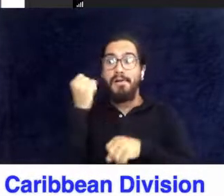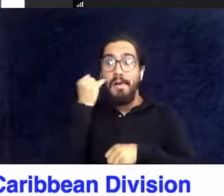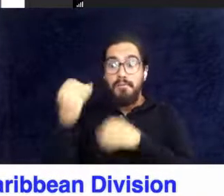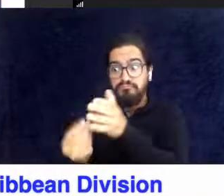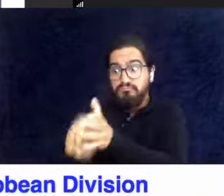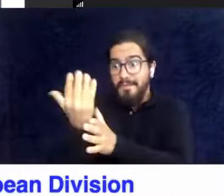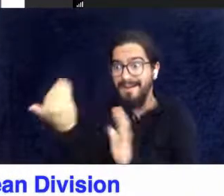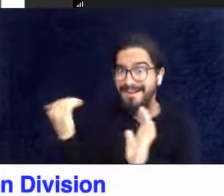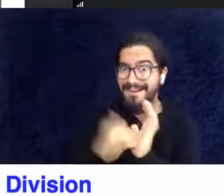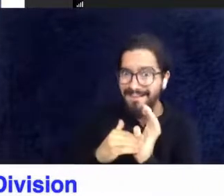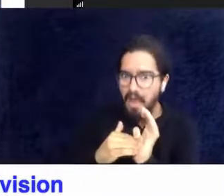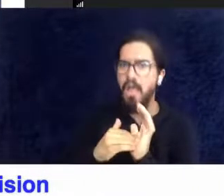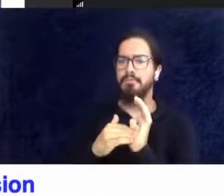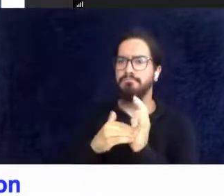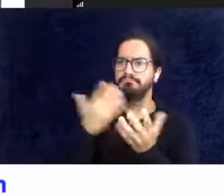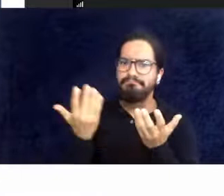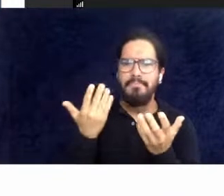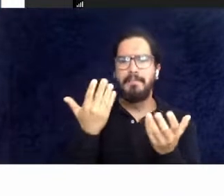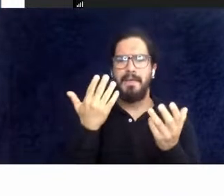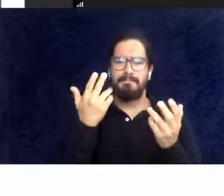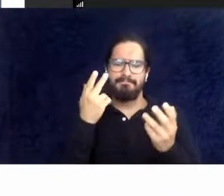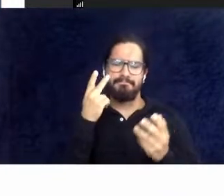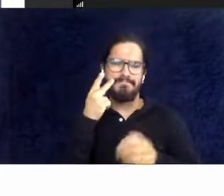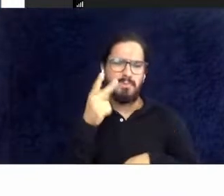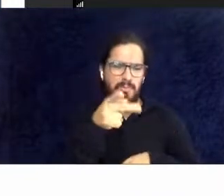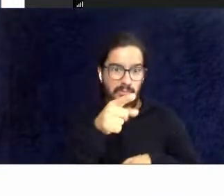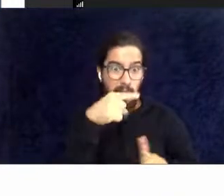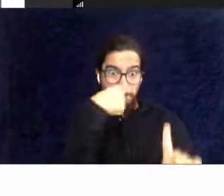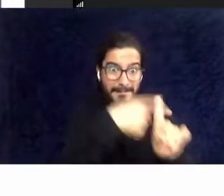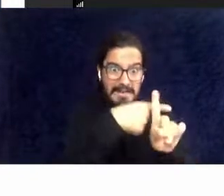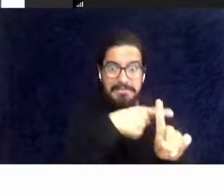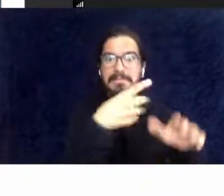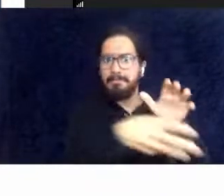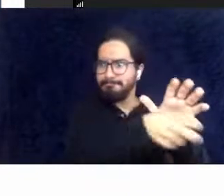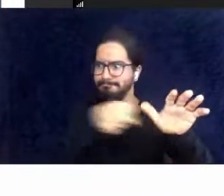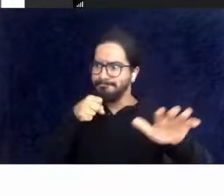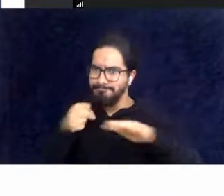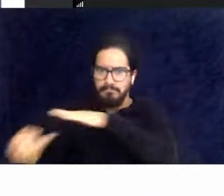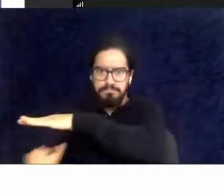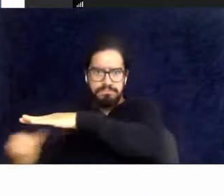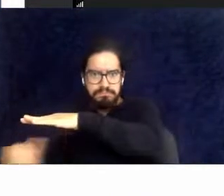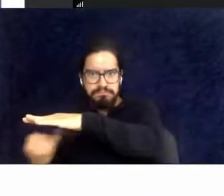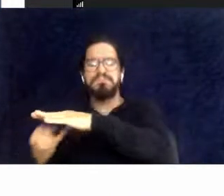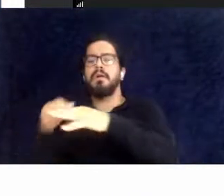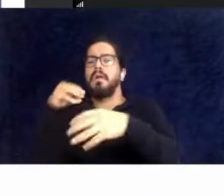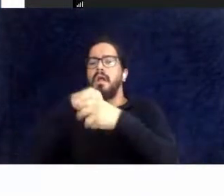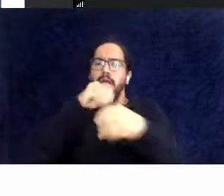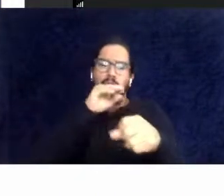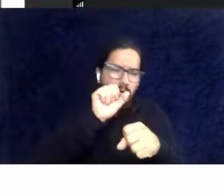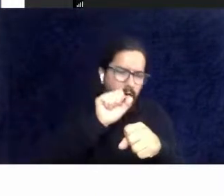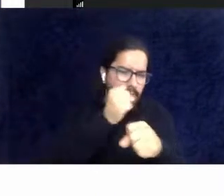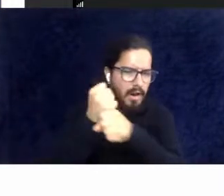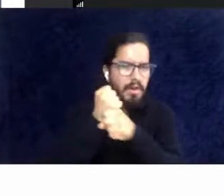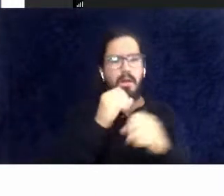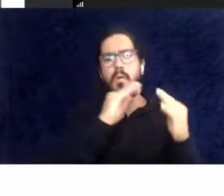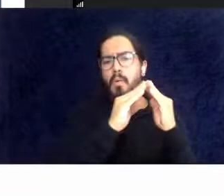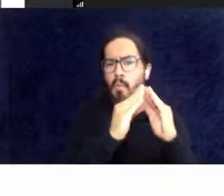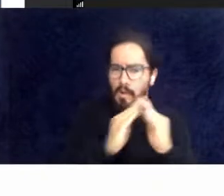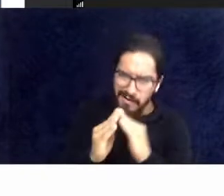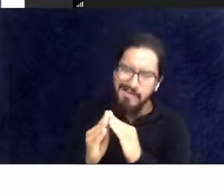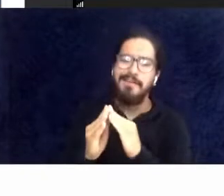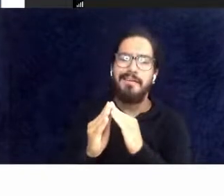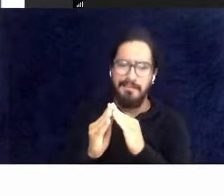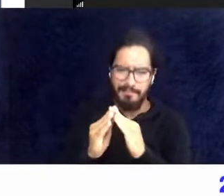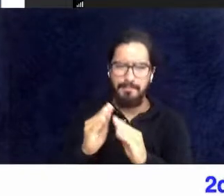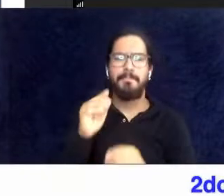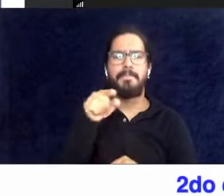and isolating cases, protecting healthcare workers at work and in the community, and looking at surveillance and the laboratory